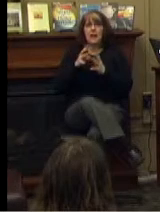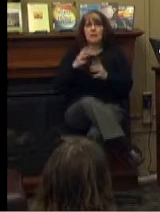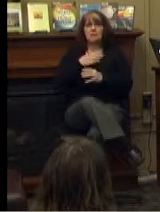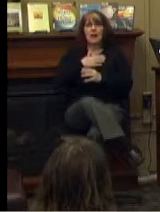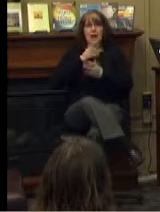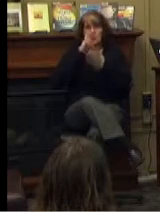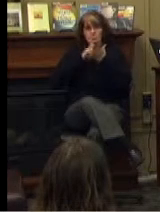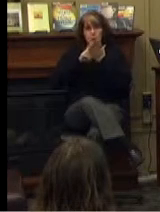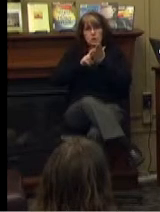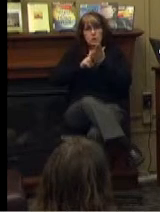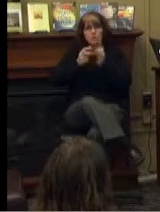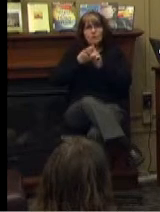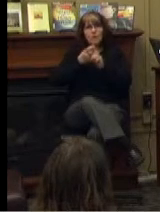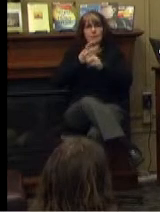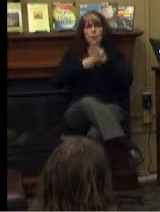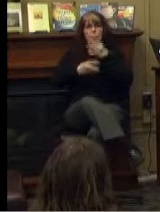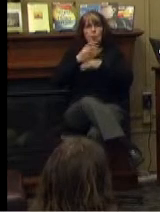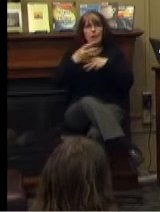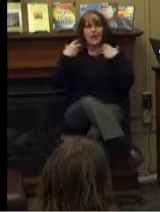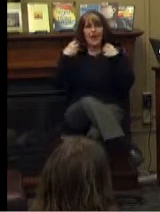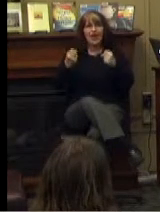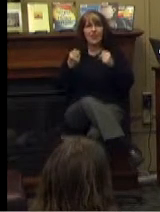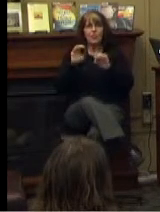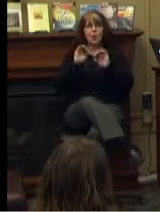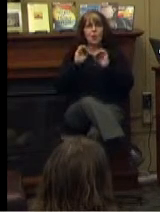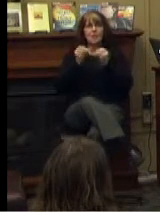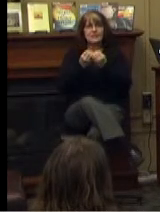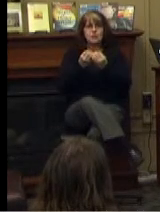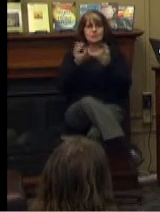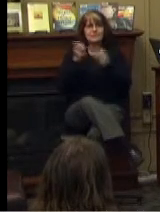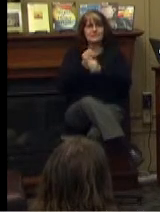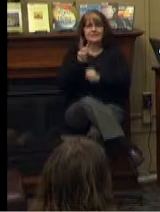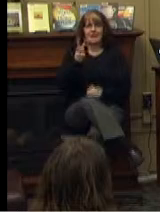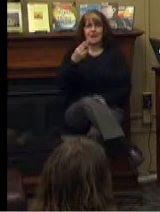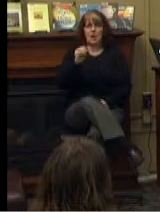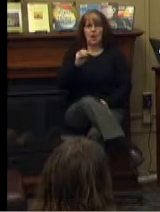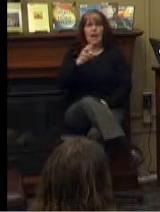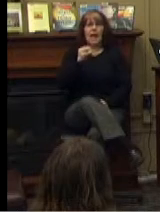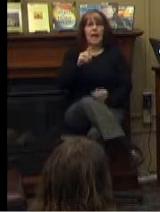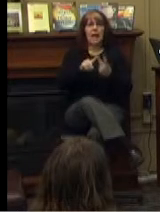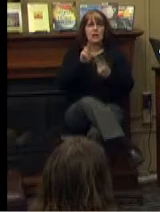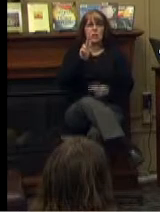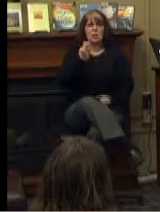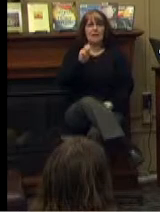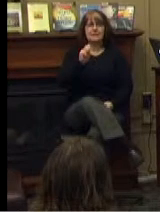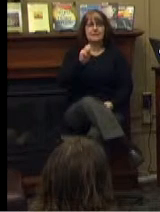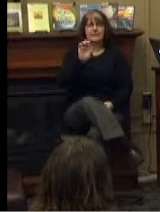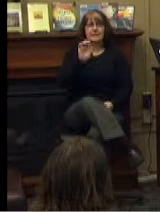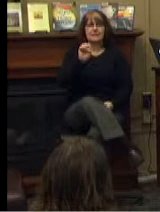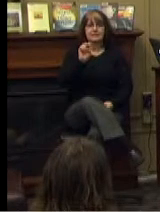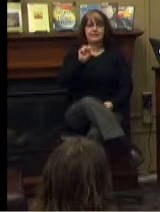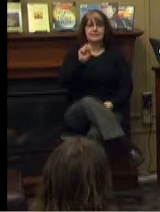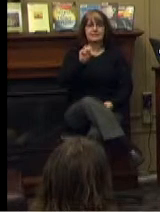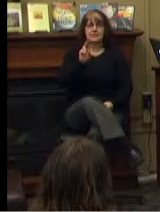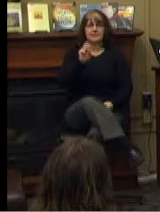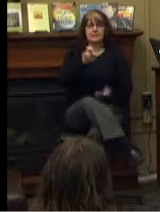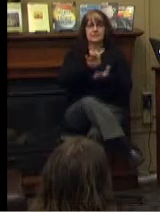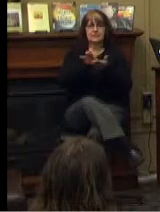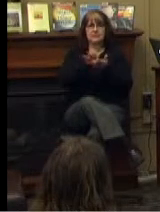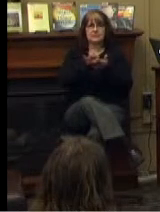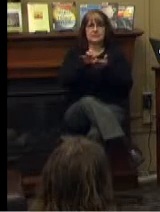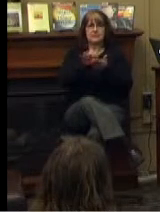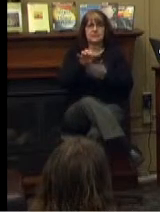my research from the World Health Organization and actually the U.S. Census. And so, based on the World